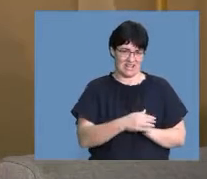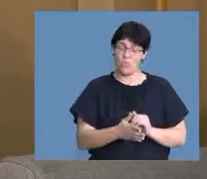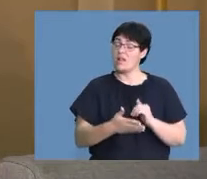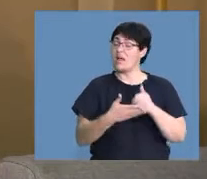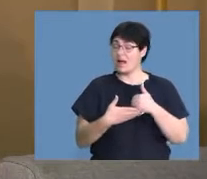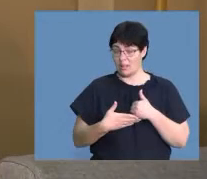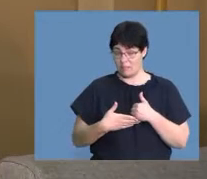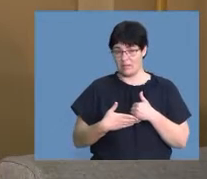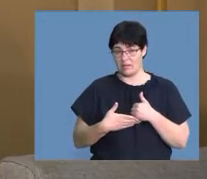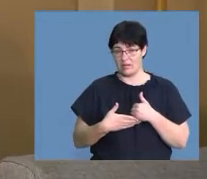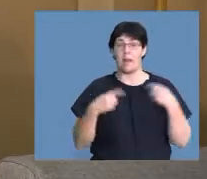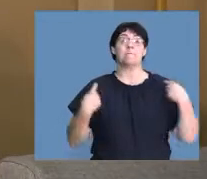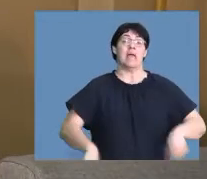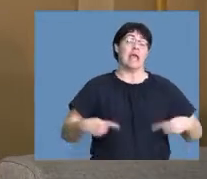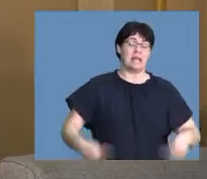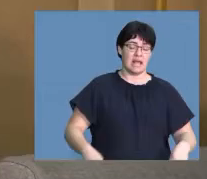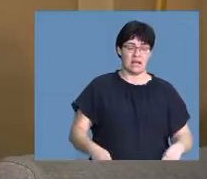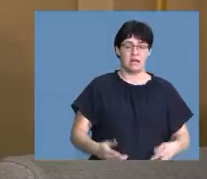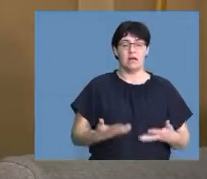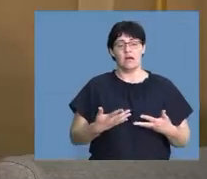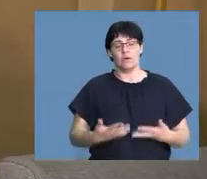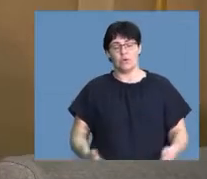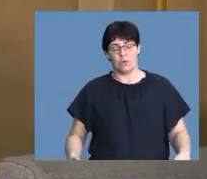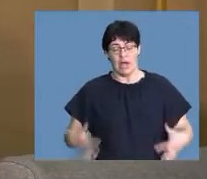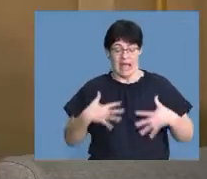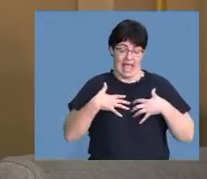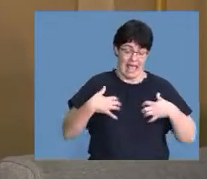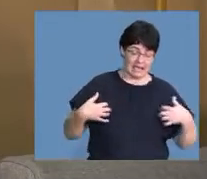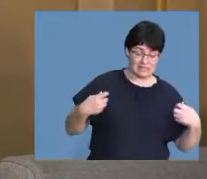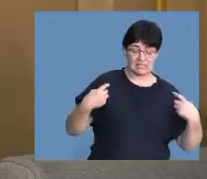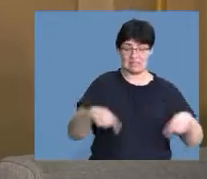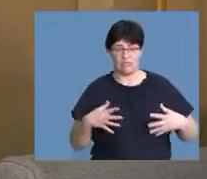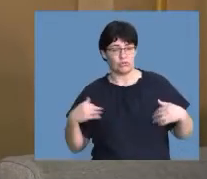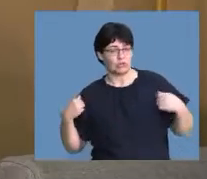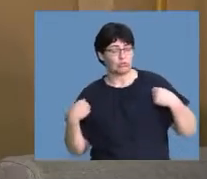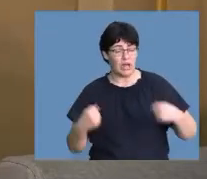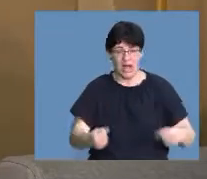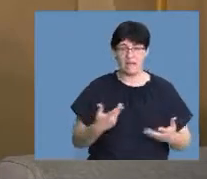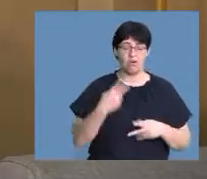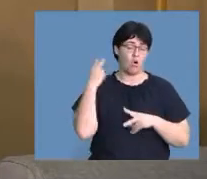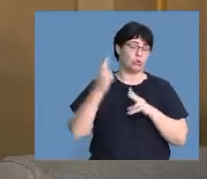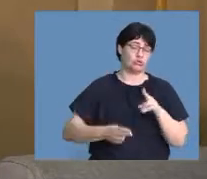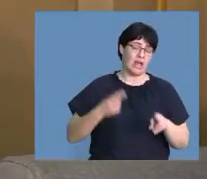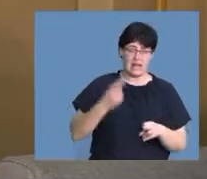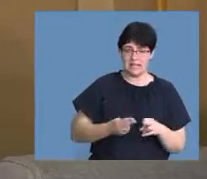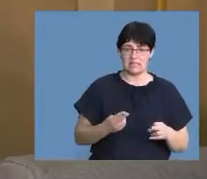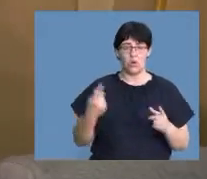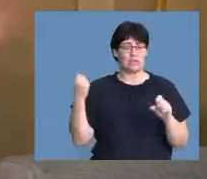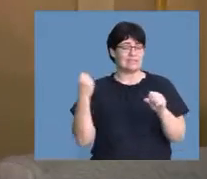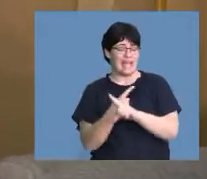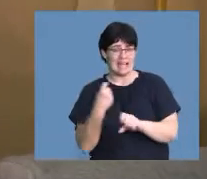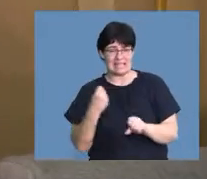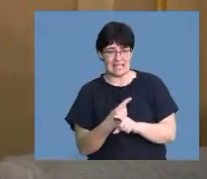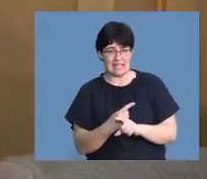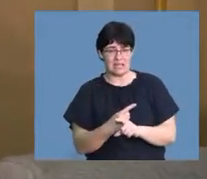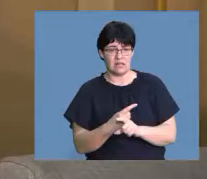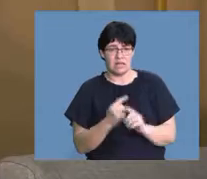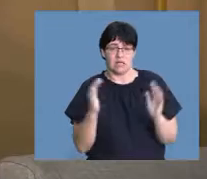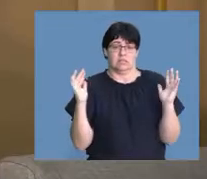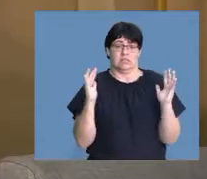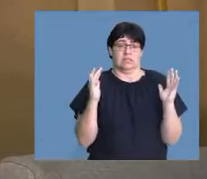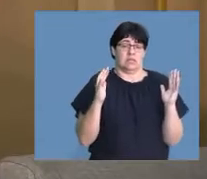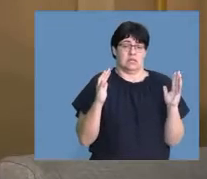help you in panic situations. It will help you when you're anxious, if you're driving, if you're on the train, if you're in a taxi and you're getting